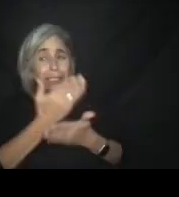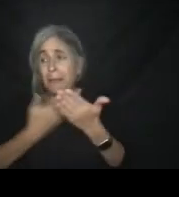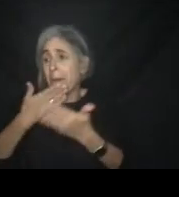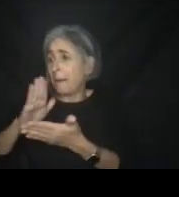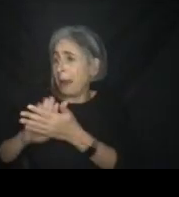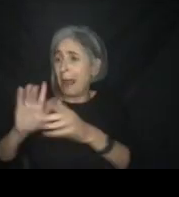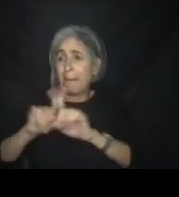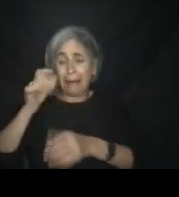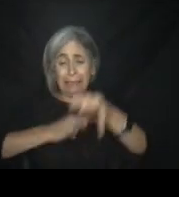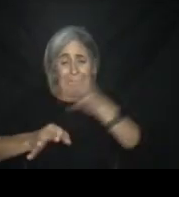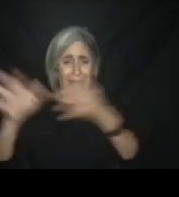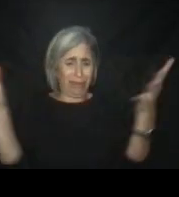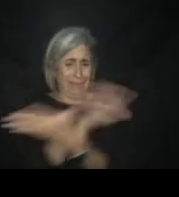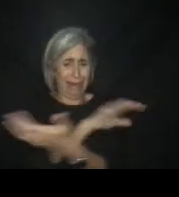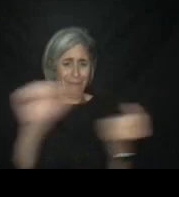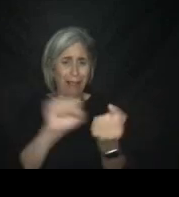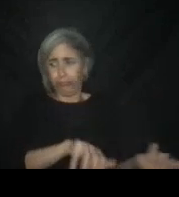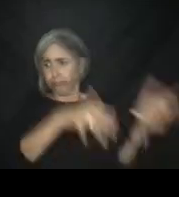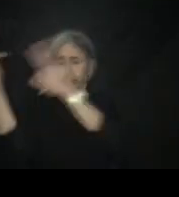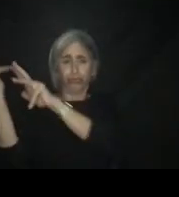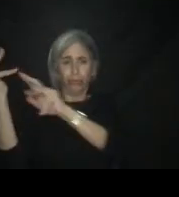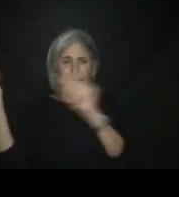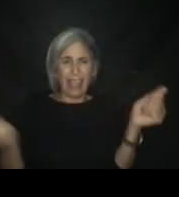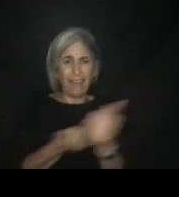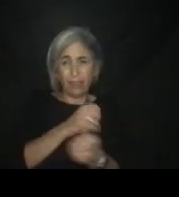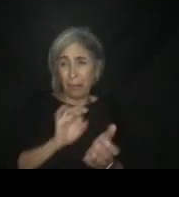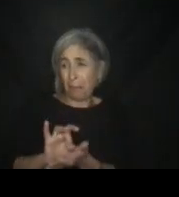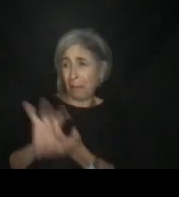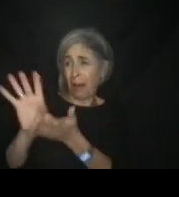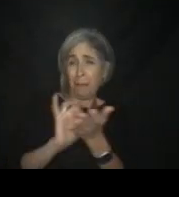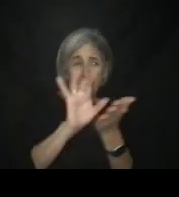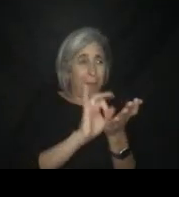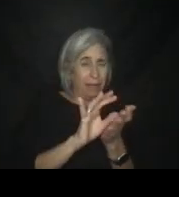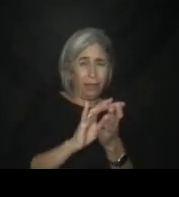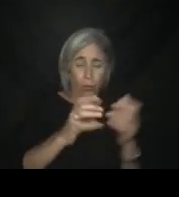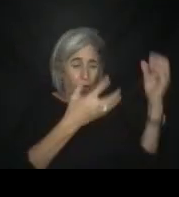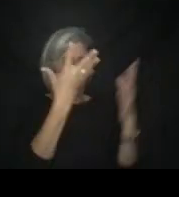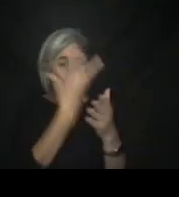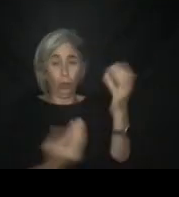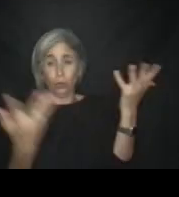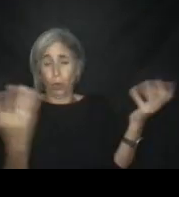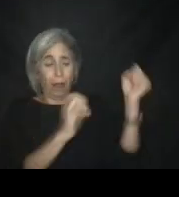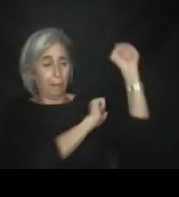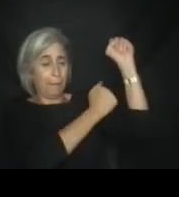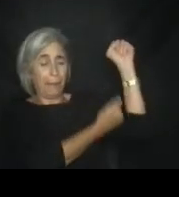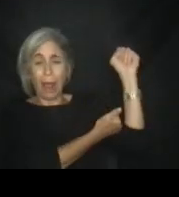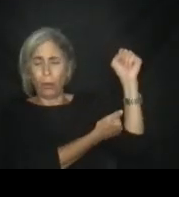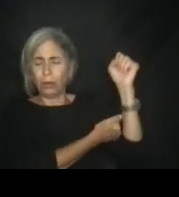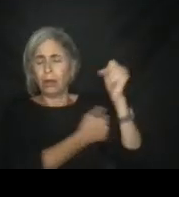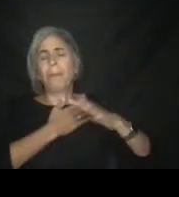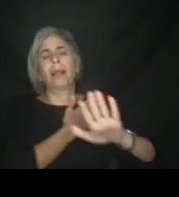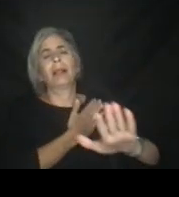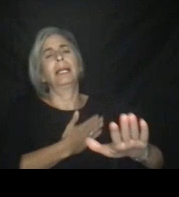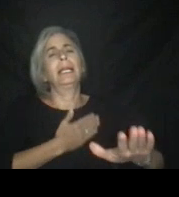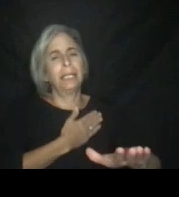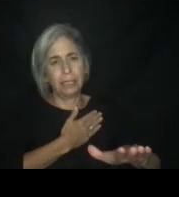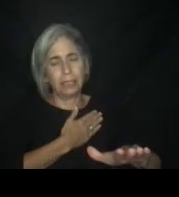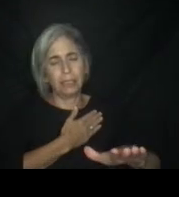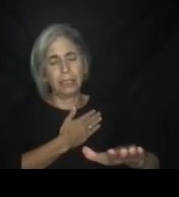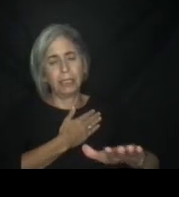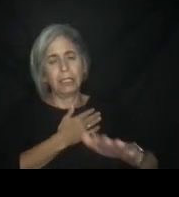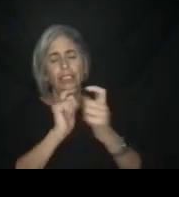just demolishing and getting rid of everything where we lose power, to please just go ahead and